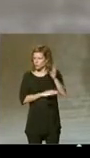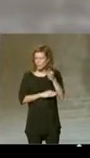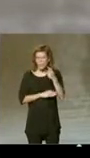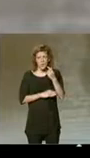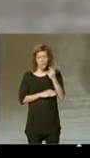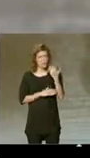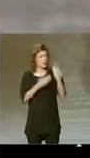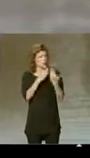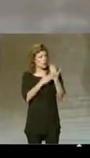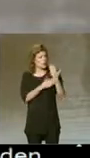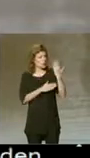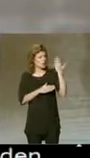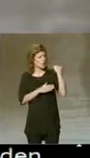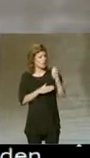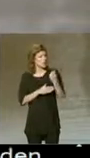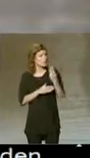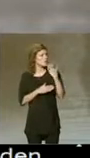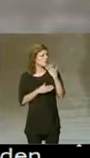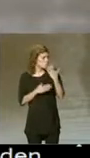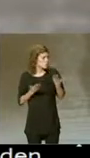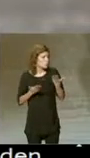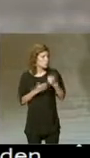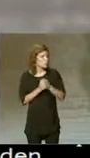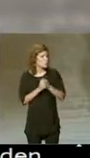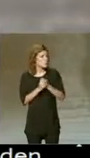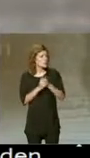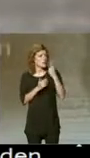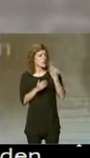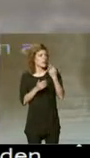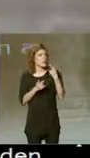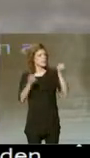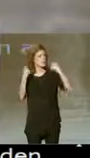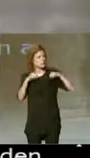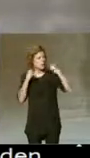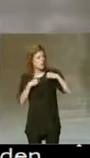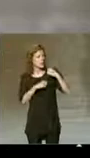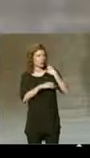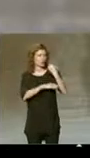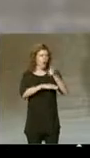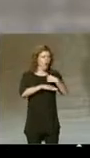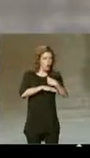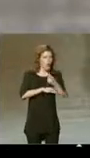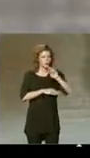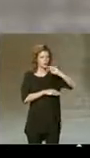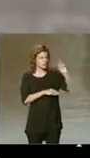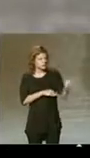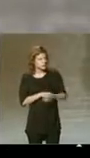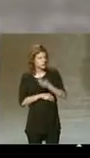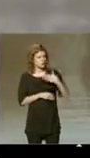may span along 3-4 days with control